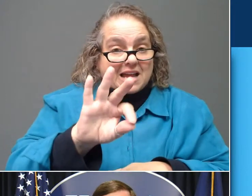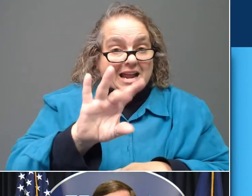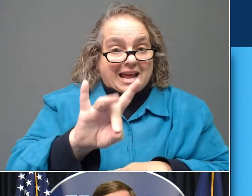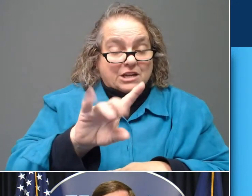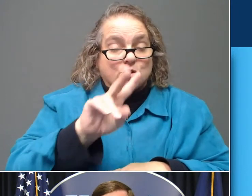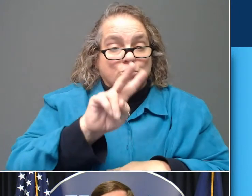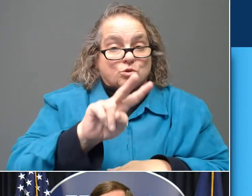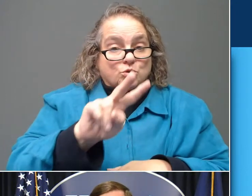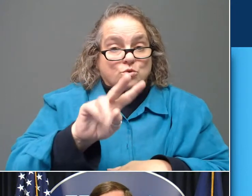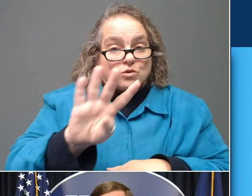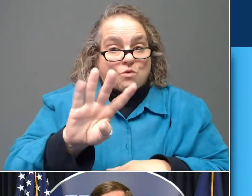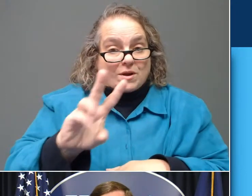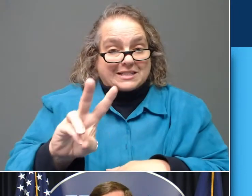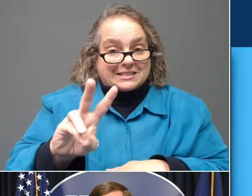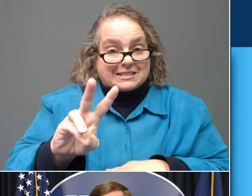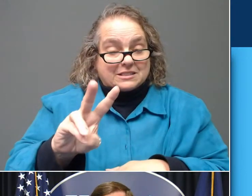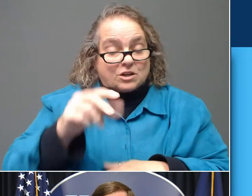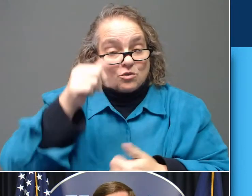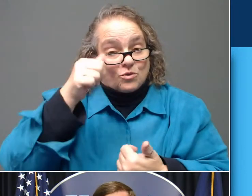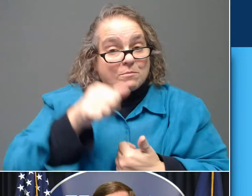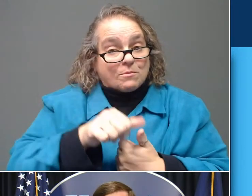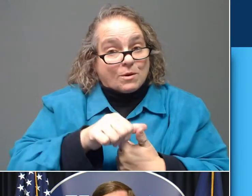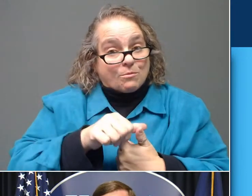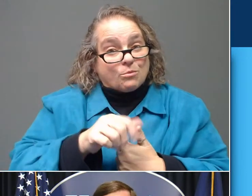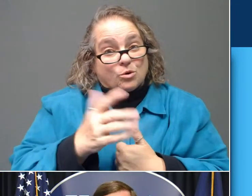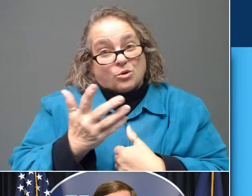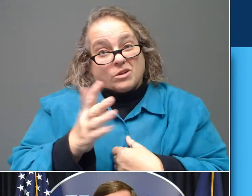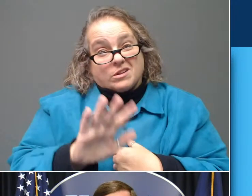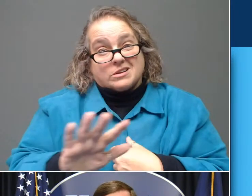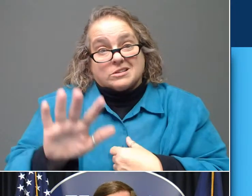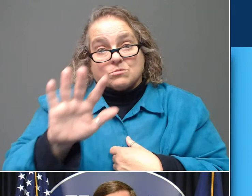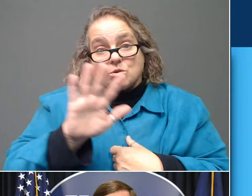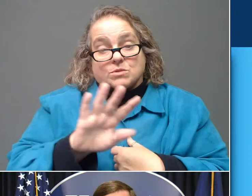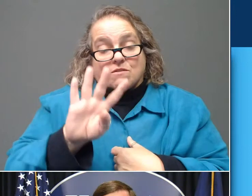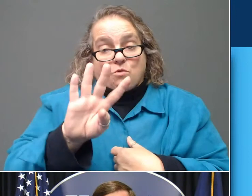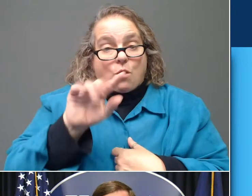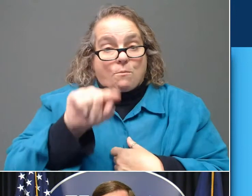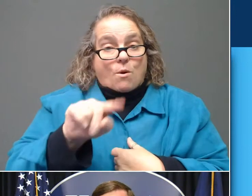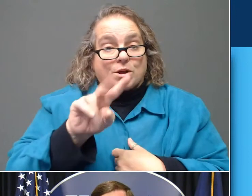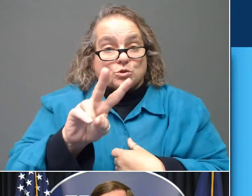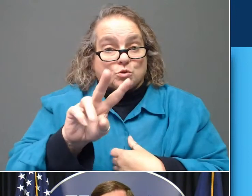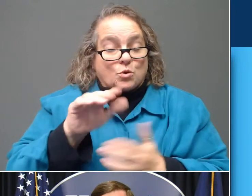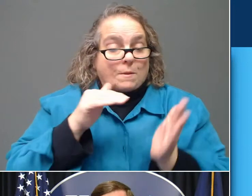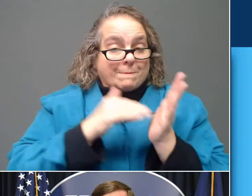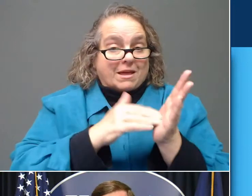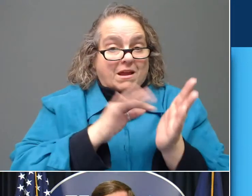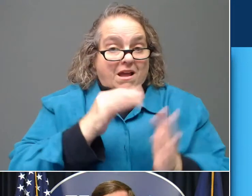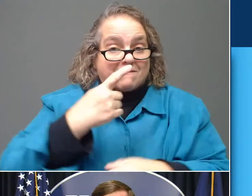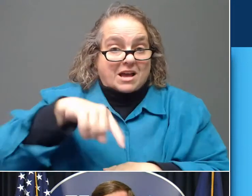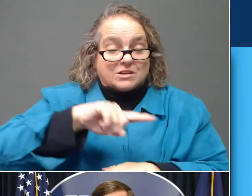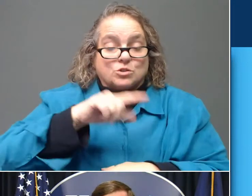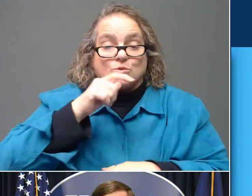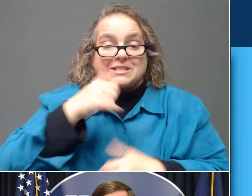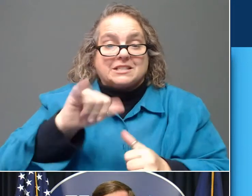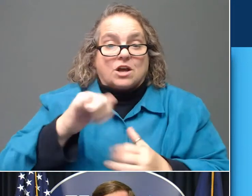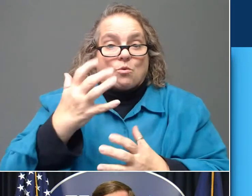855-598-2246. Remember, there are roughly 4.2 million of us that still want to get this